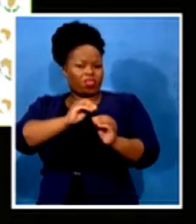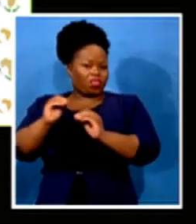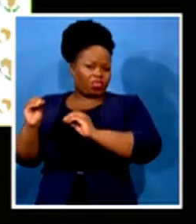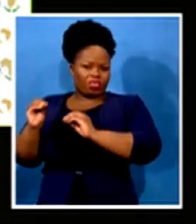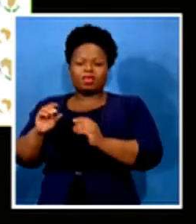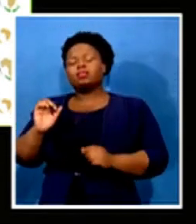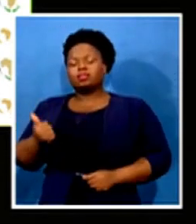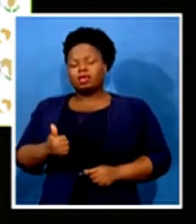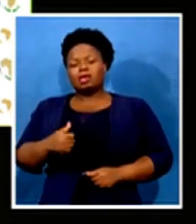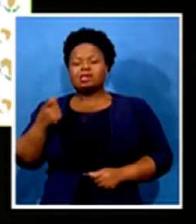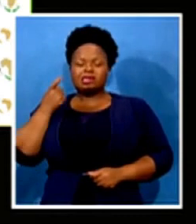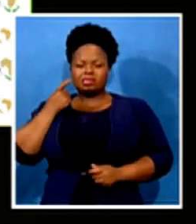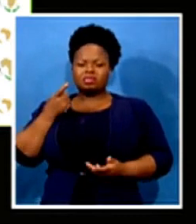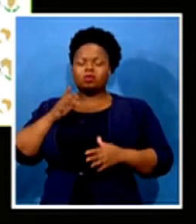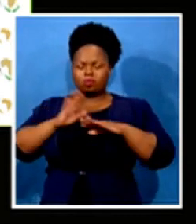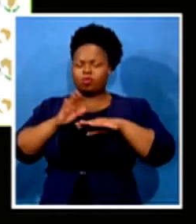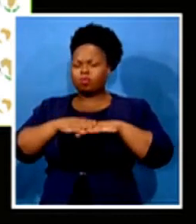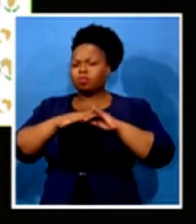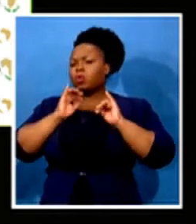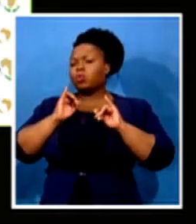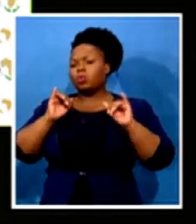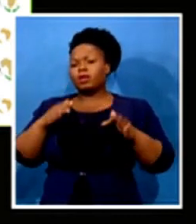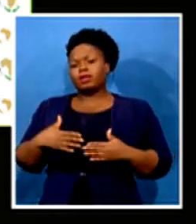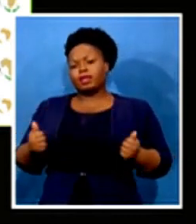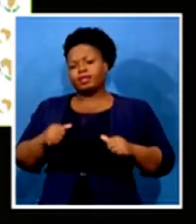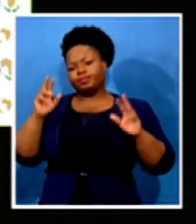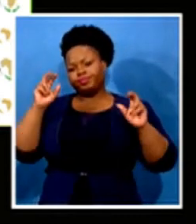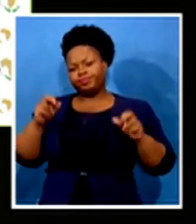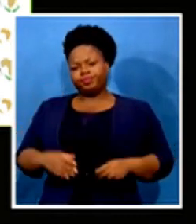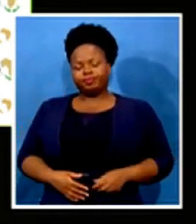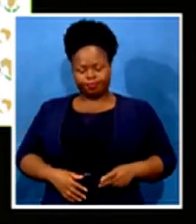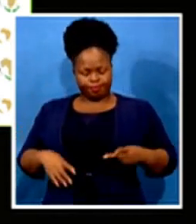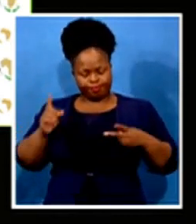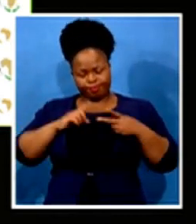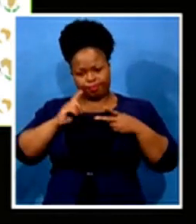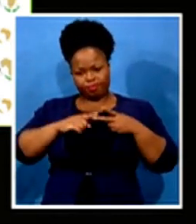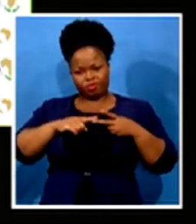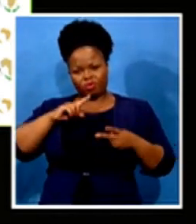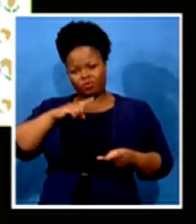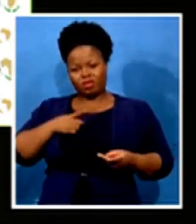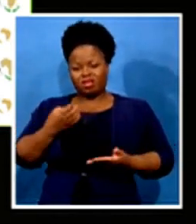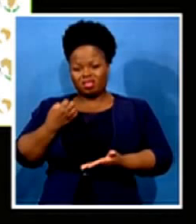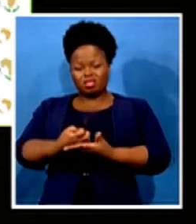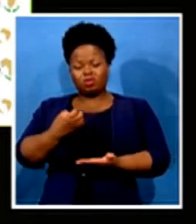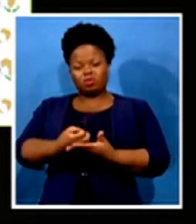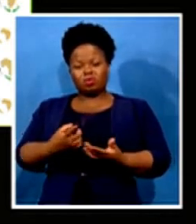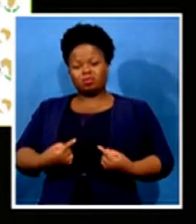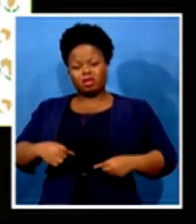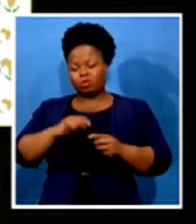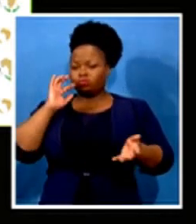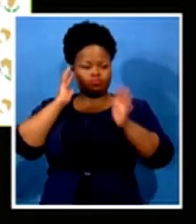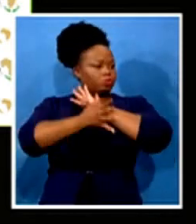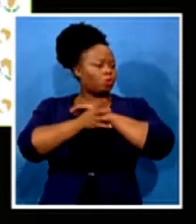serious health issue. Second is that the disruption in our economies. If we do not have vaccines, it becomes a